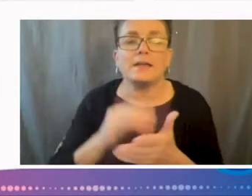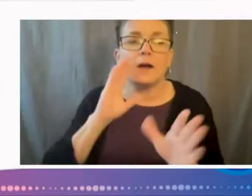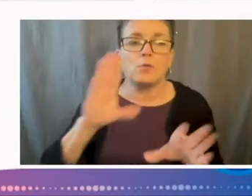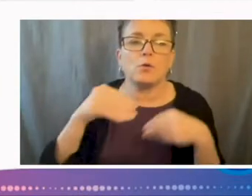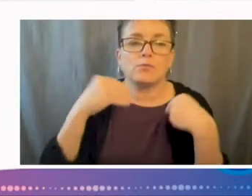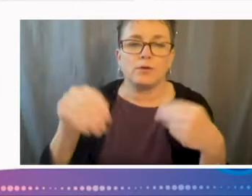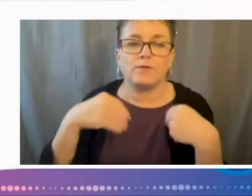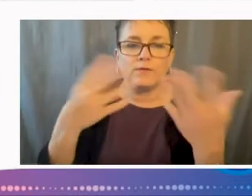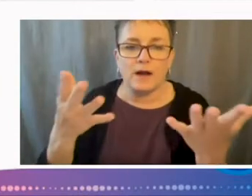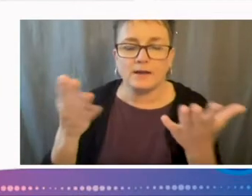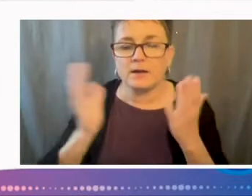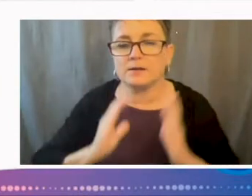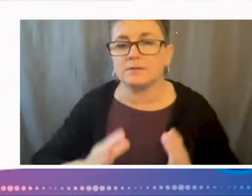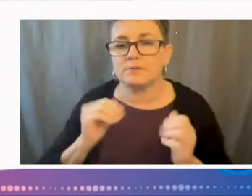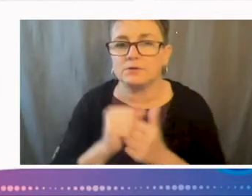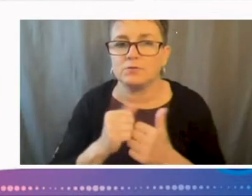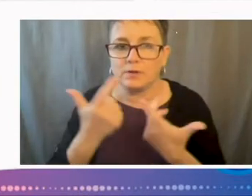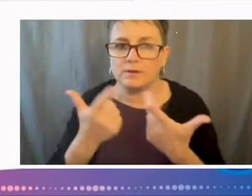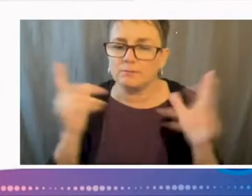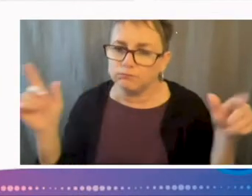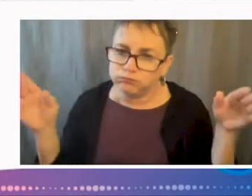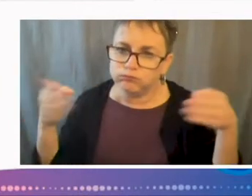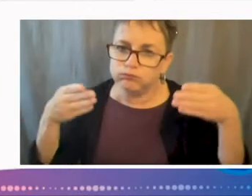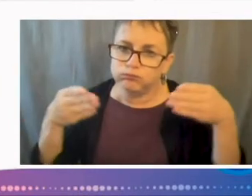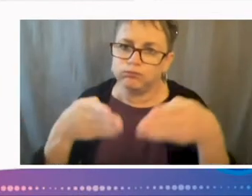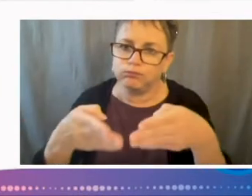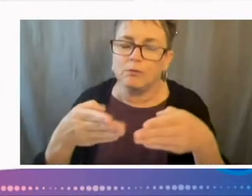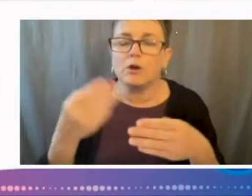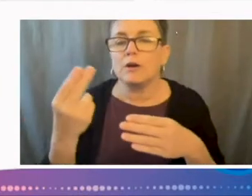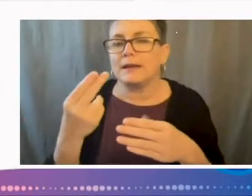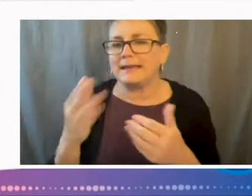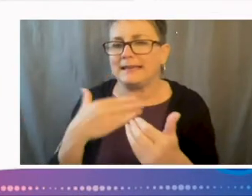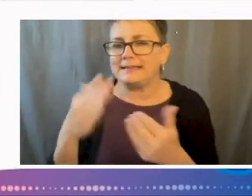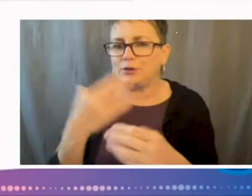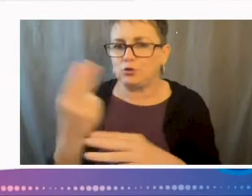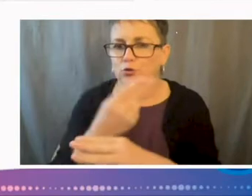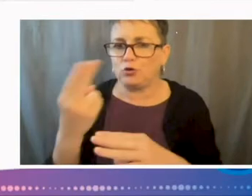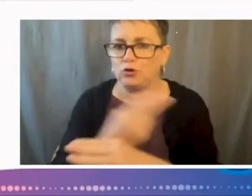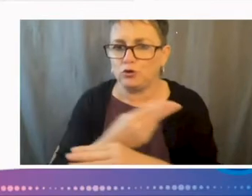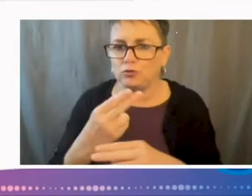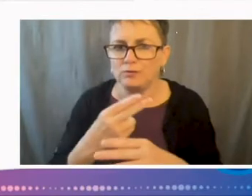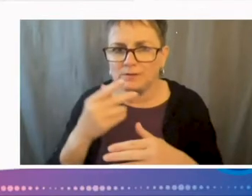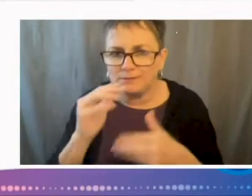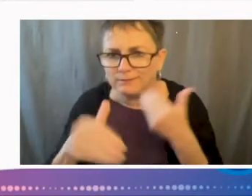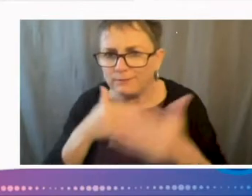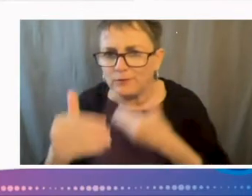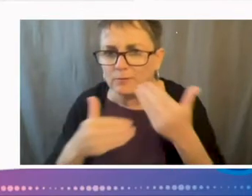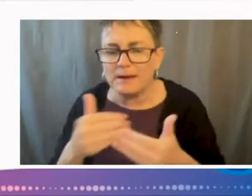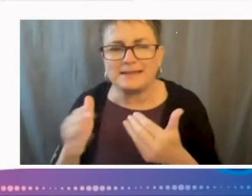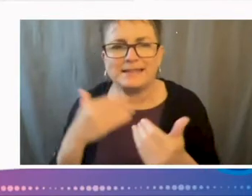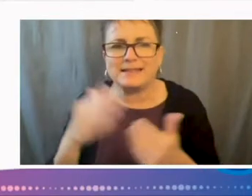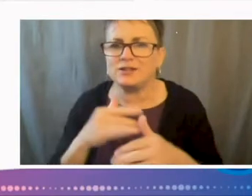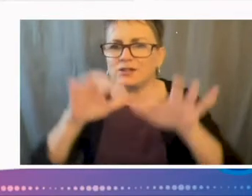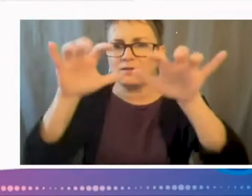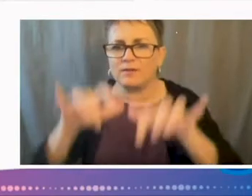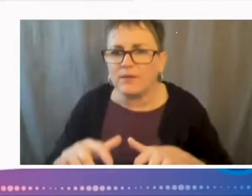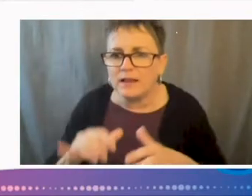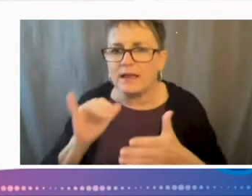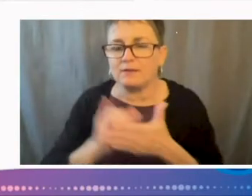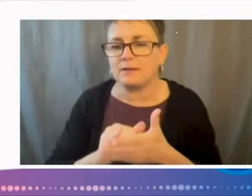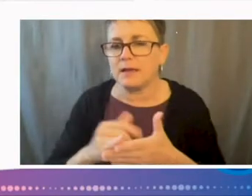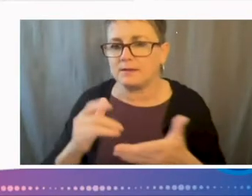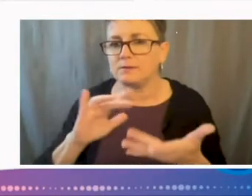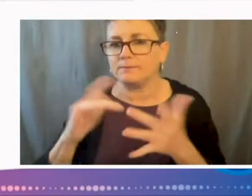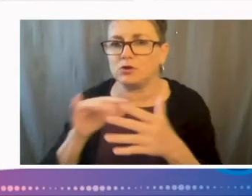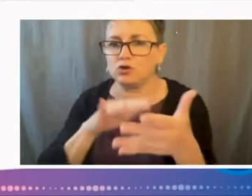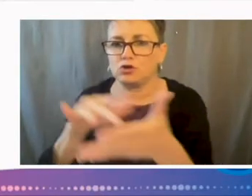streamlined, user-friendly format and is as simple as filling out an online survey. We launched it in April and have